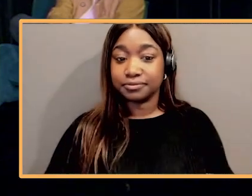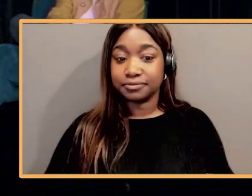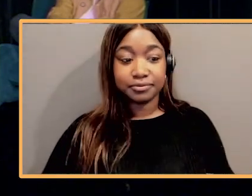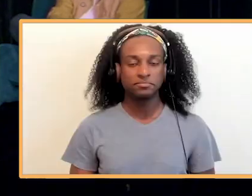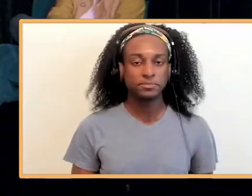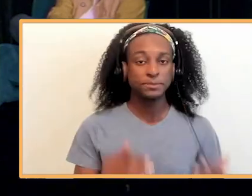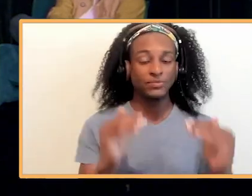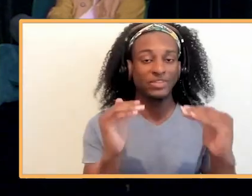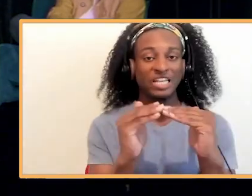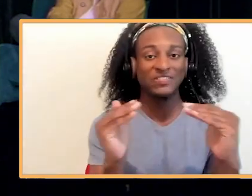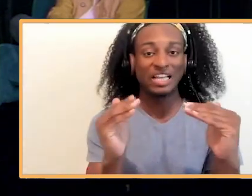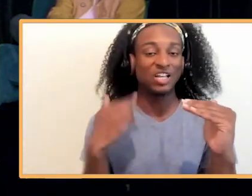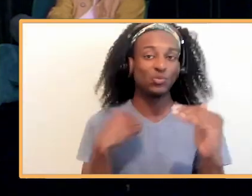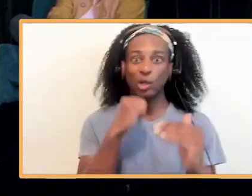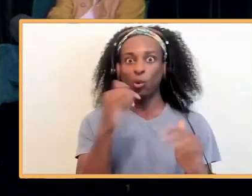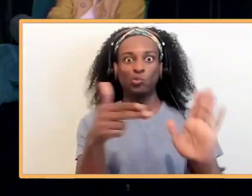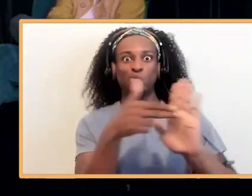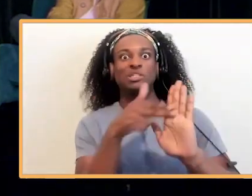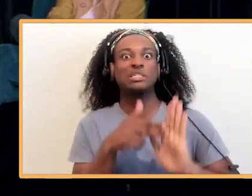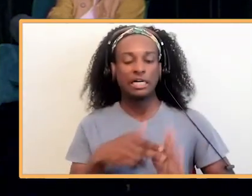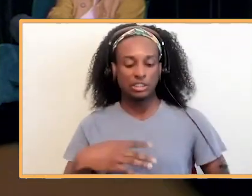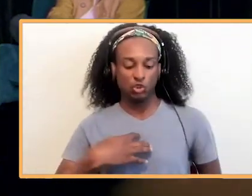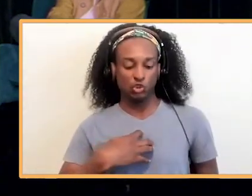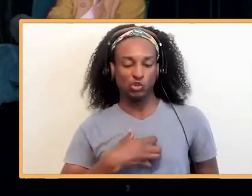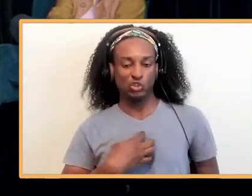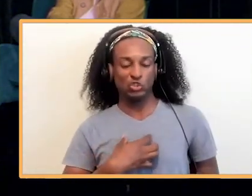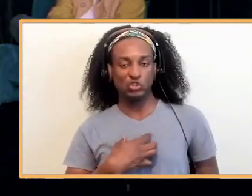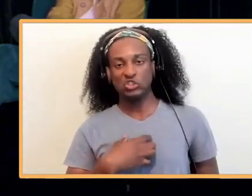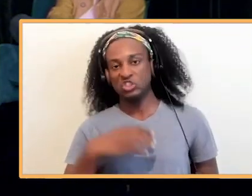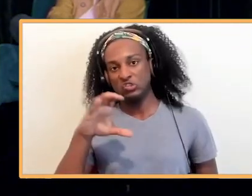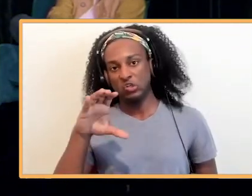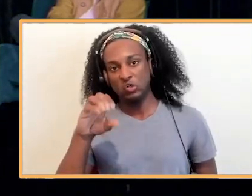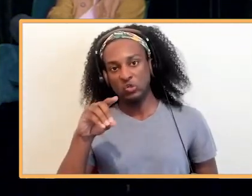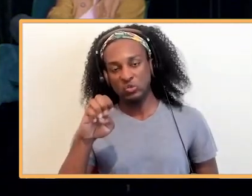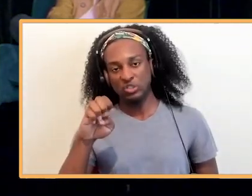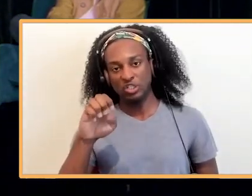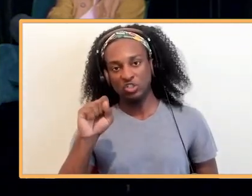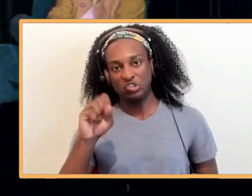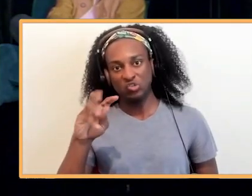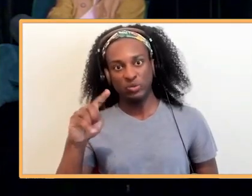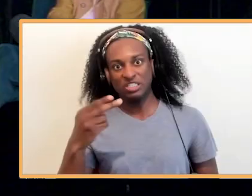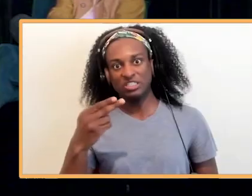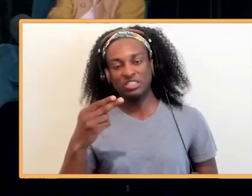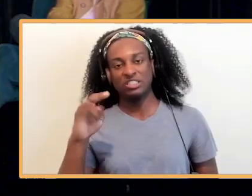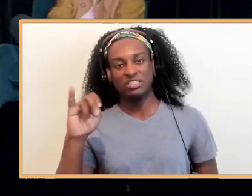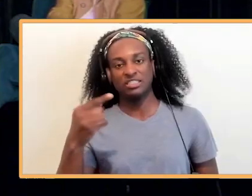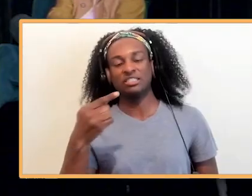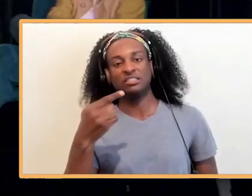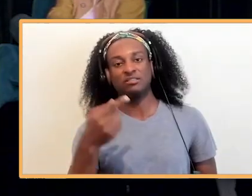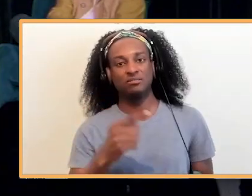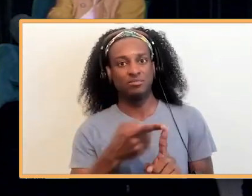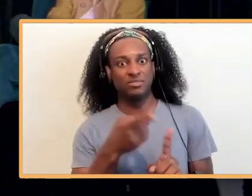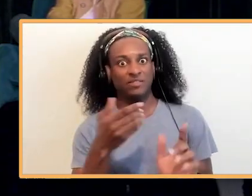we're not going to call it code switching, but something where you know that you're playing the character of